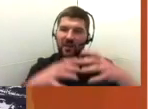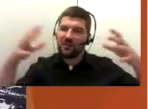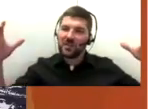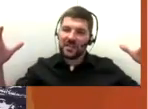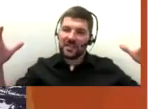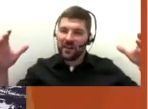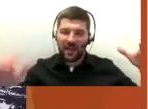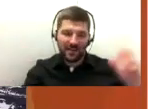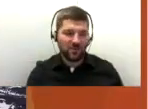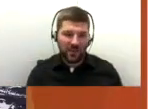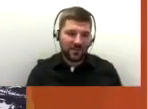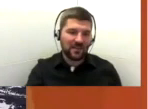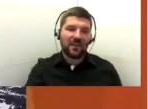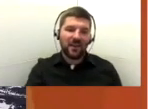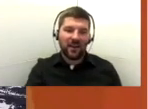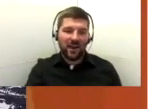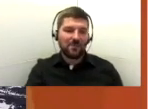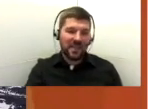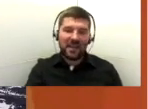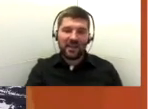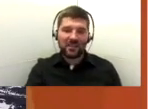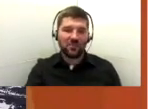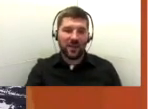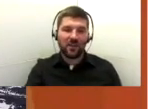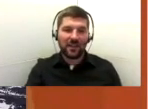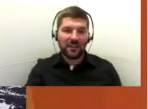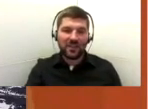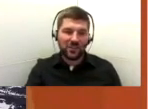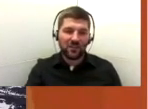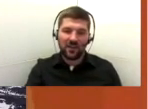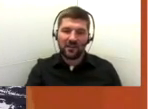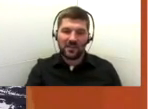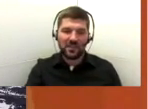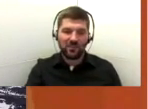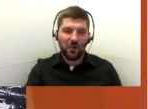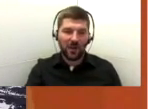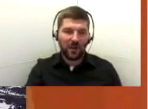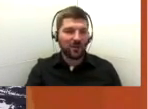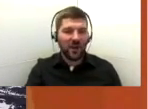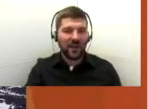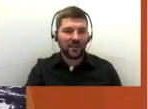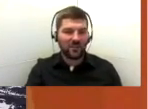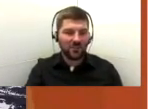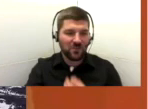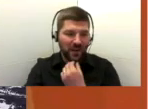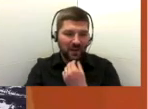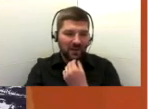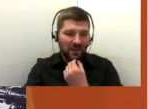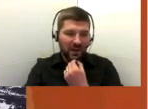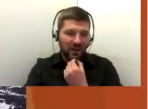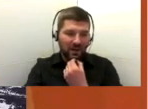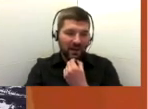They cover entire continents with ice. And I'm standing next to an outlet glacier, this ice flowing out and cracking under its own